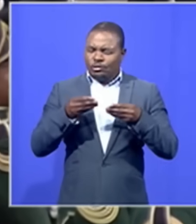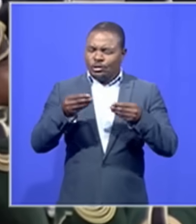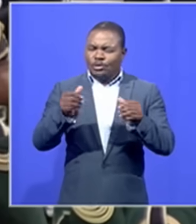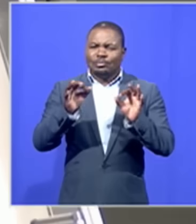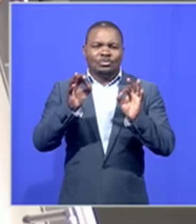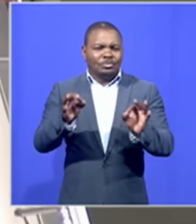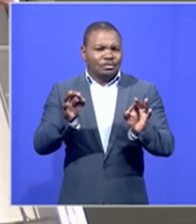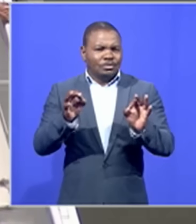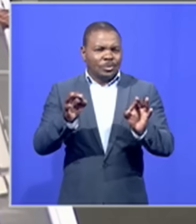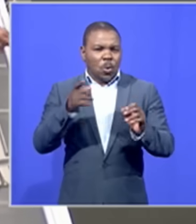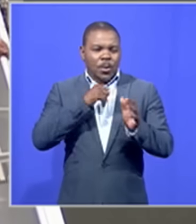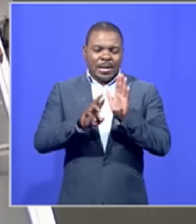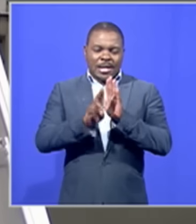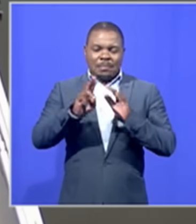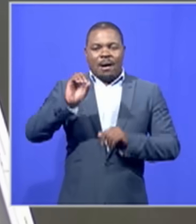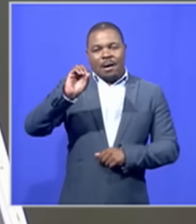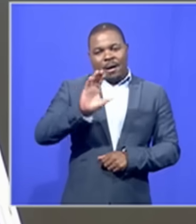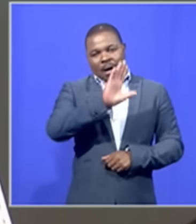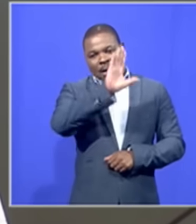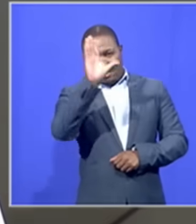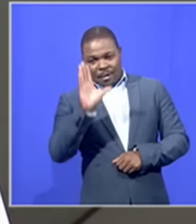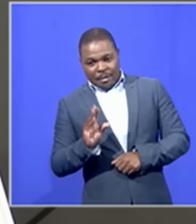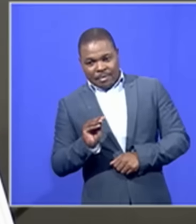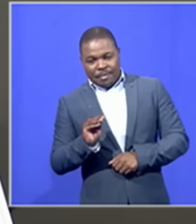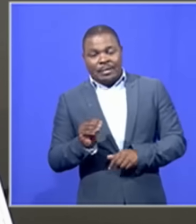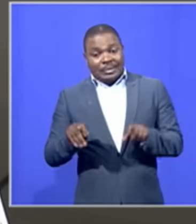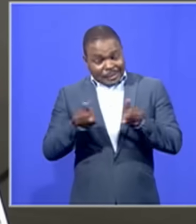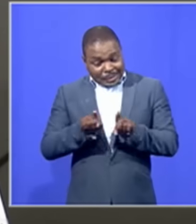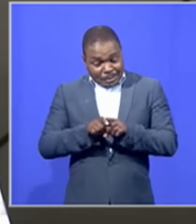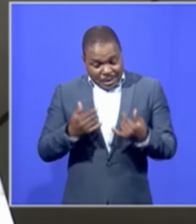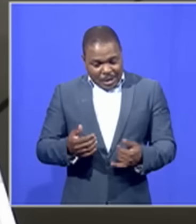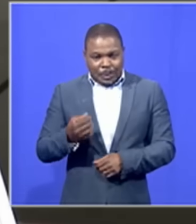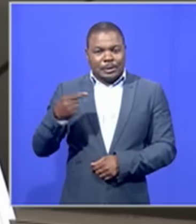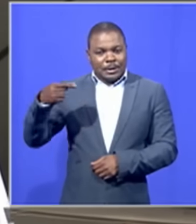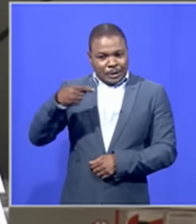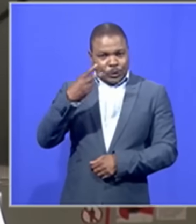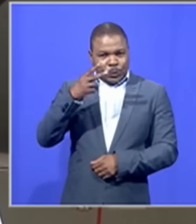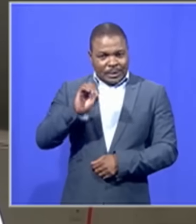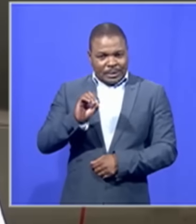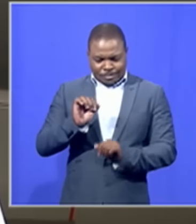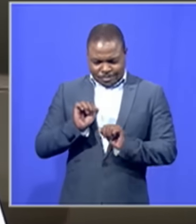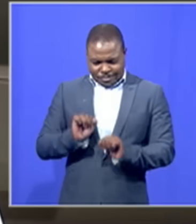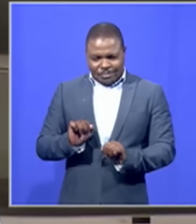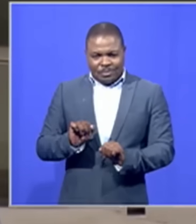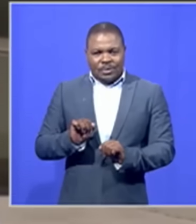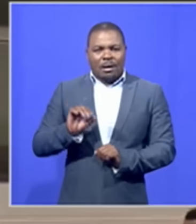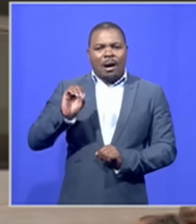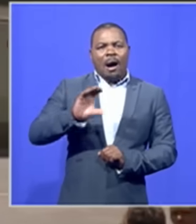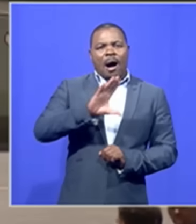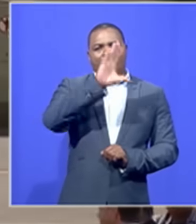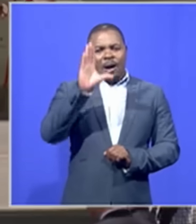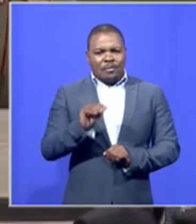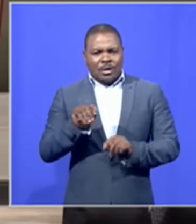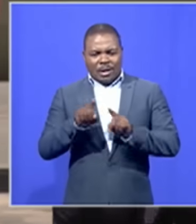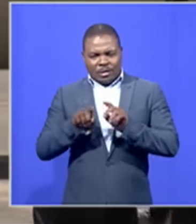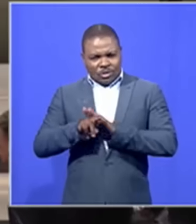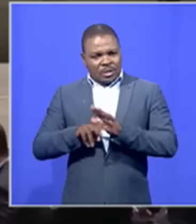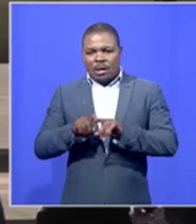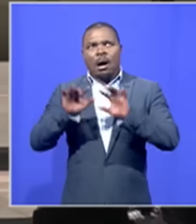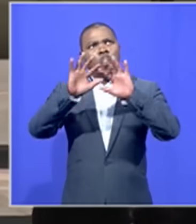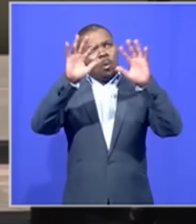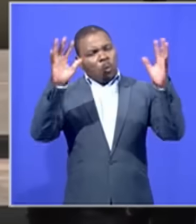on behalf of the continent. So today, the G20 that we are hosting is not only on behalf of the continent and the region, but also